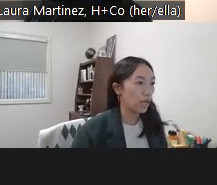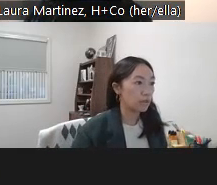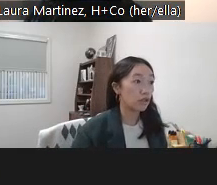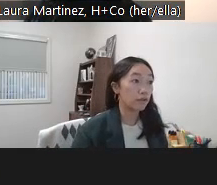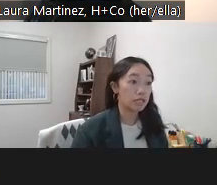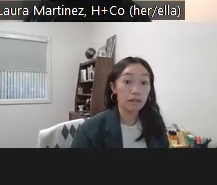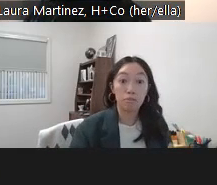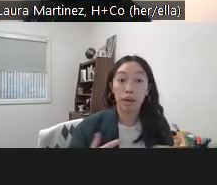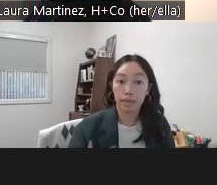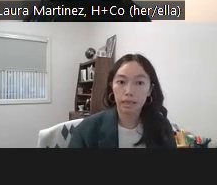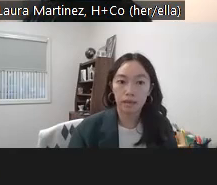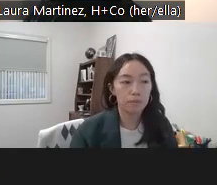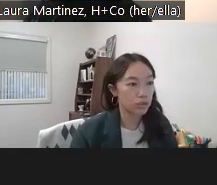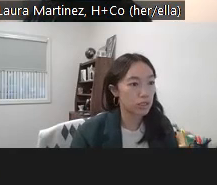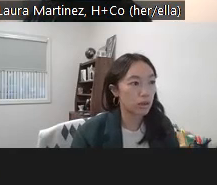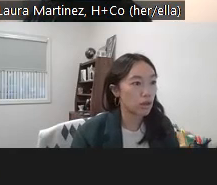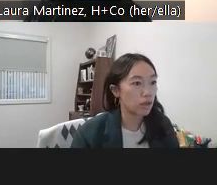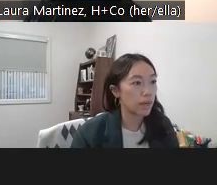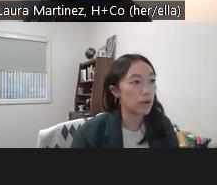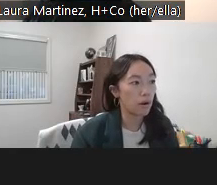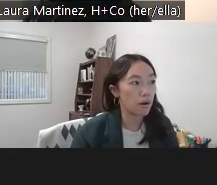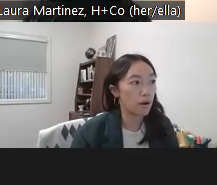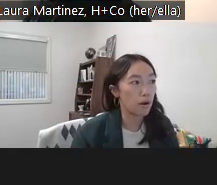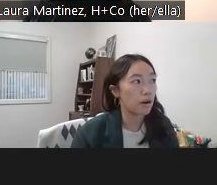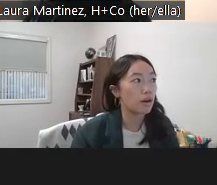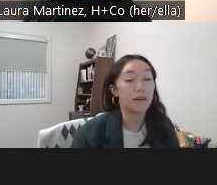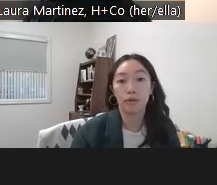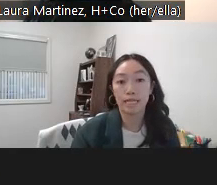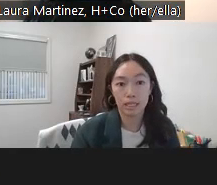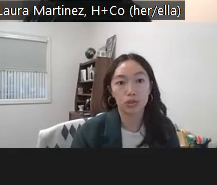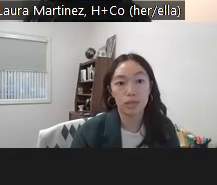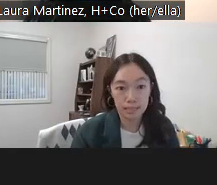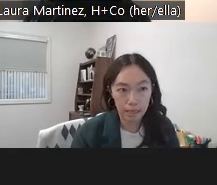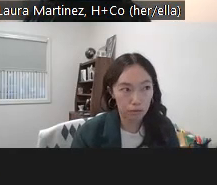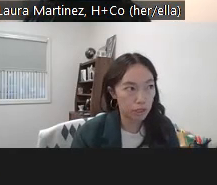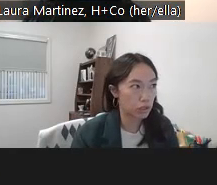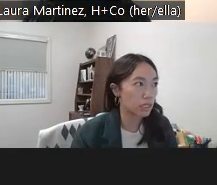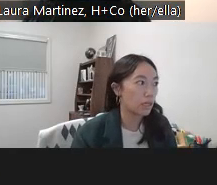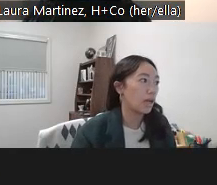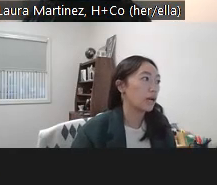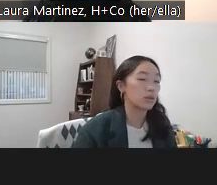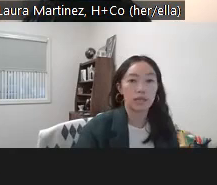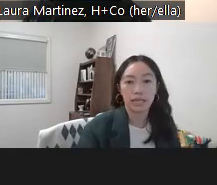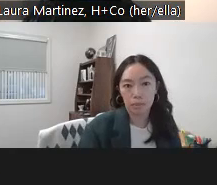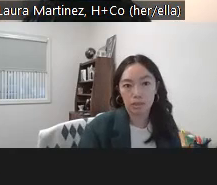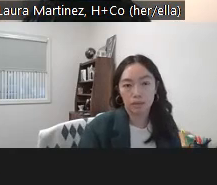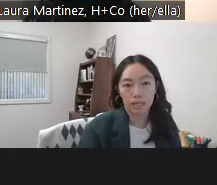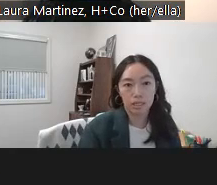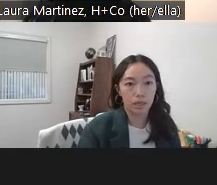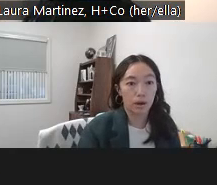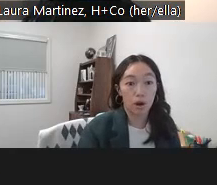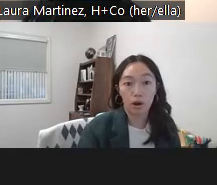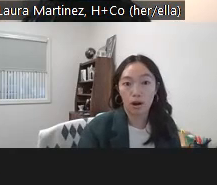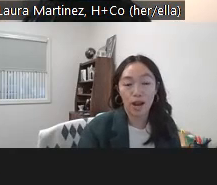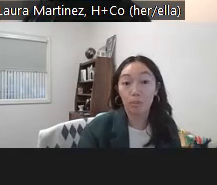well. So the first kind of bucket of measures that I'll talk about are our residential incentive measures. So examples of